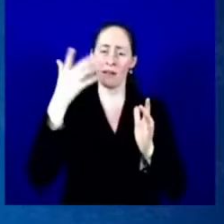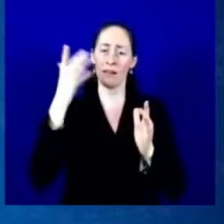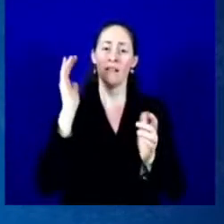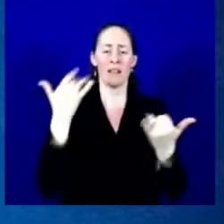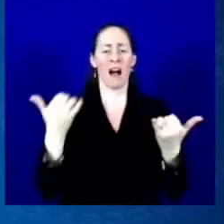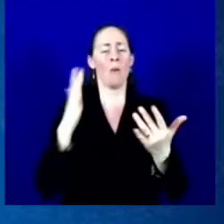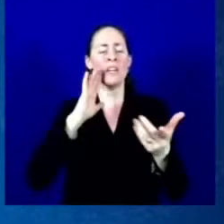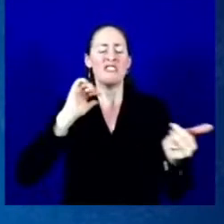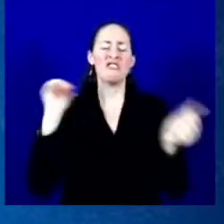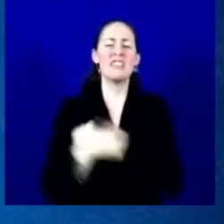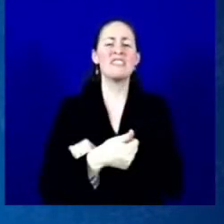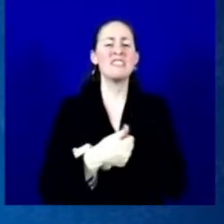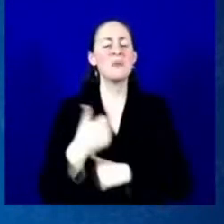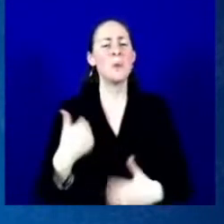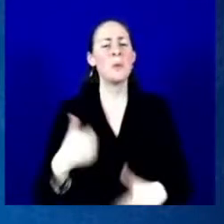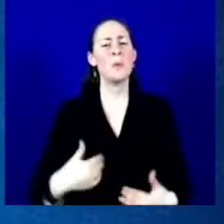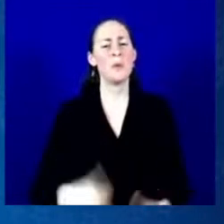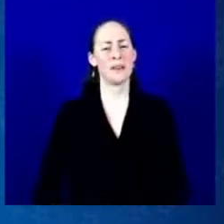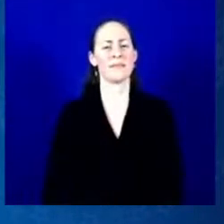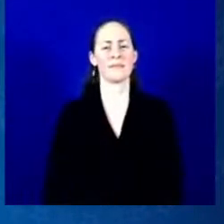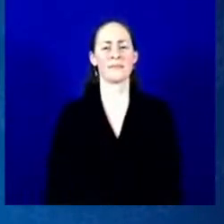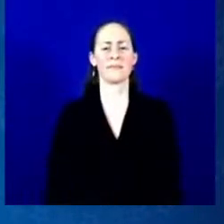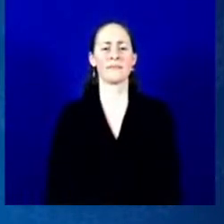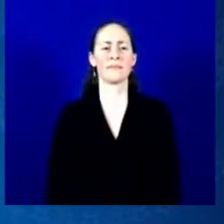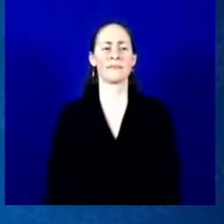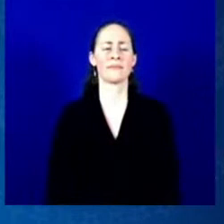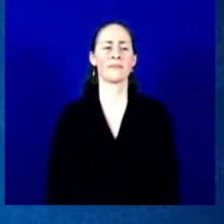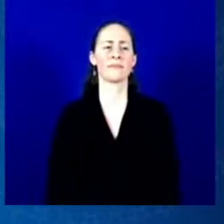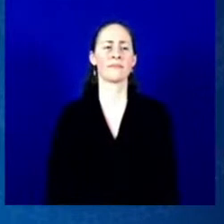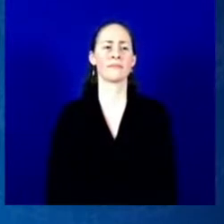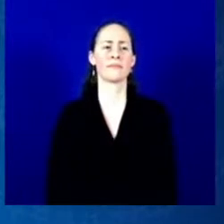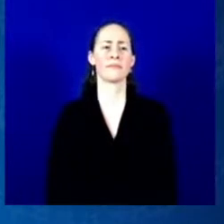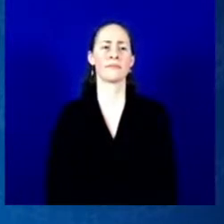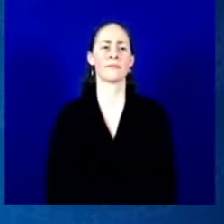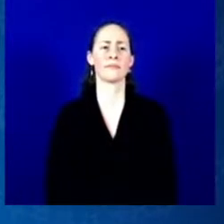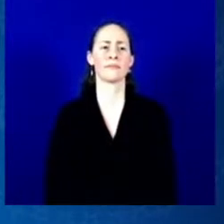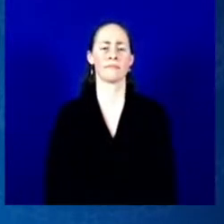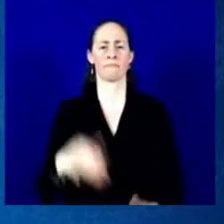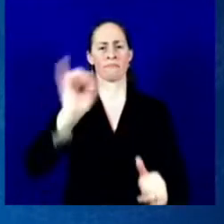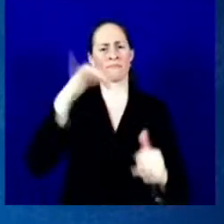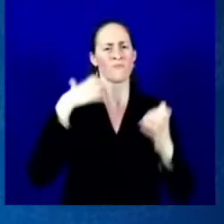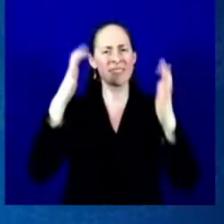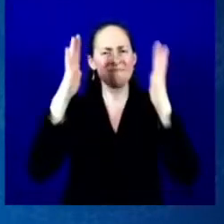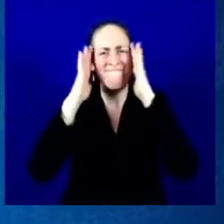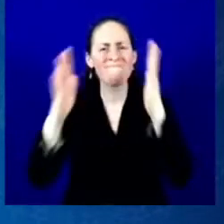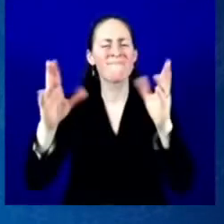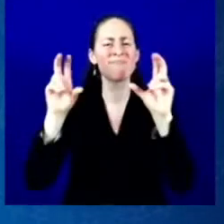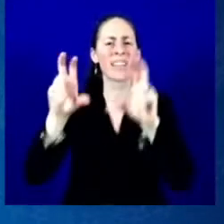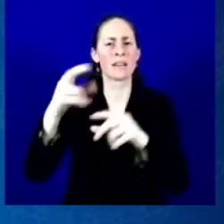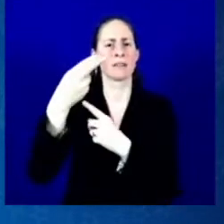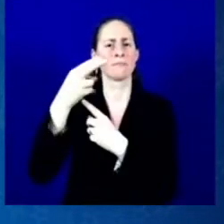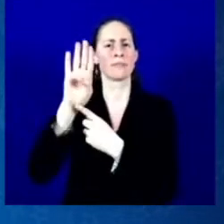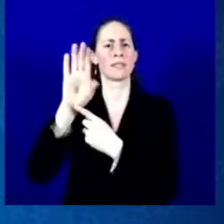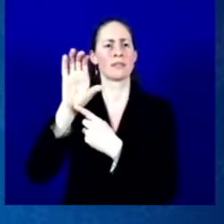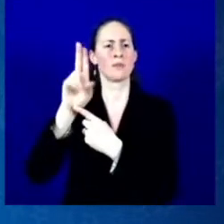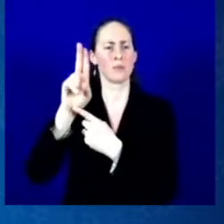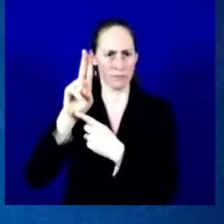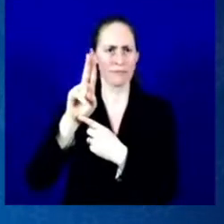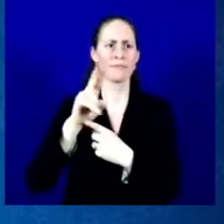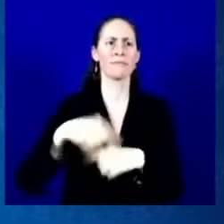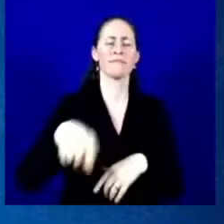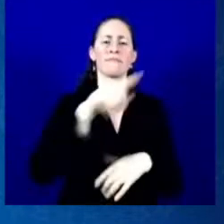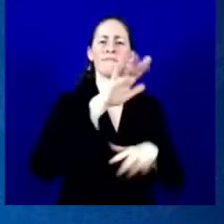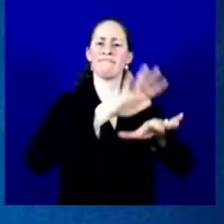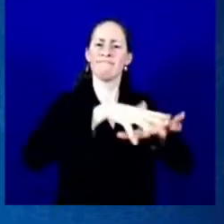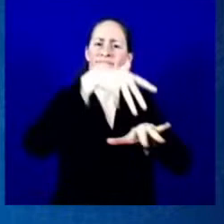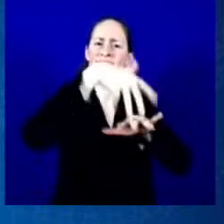And we'll increase Pell Grants and invest in historical black colleges and universities, tribal colleges, minority-serving institutions. The